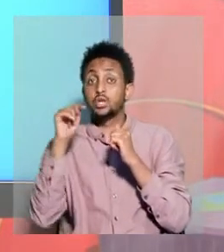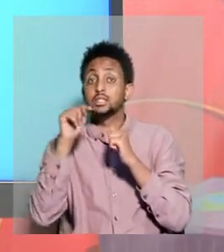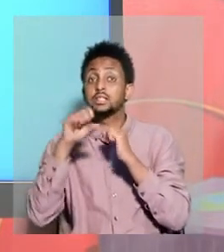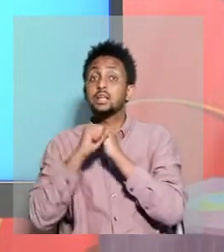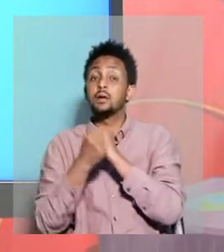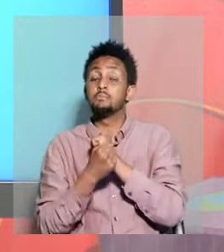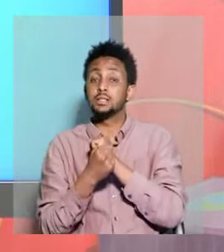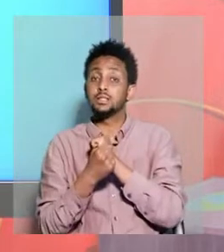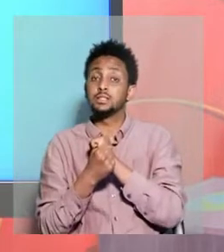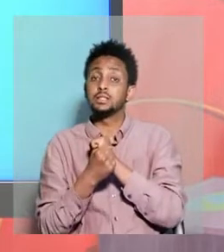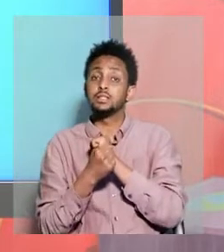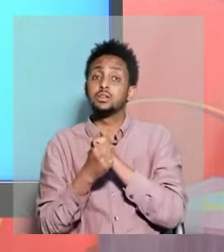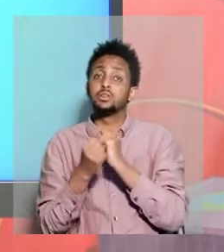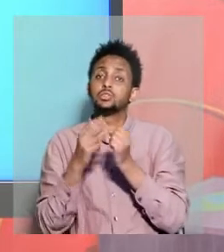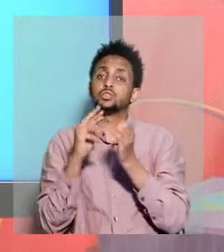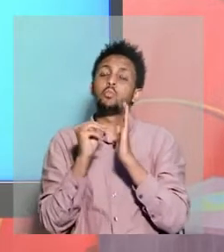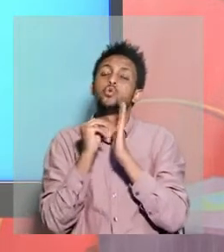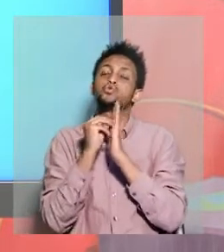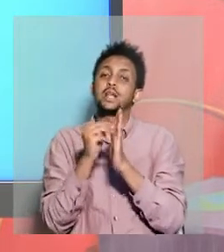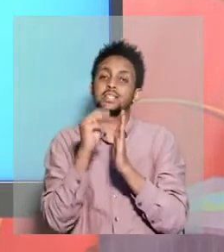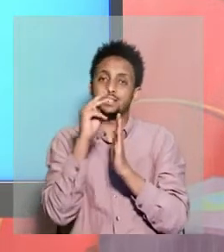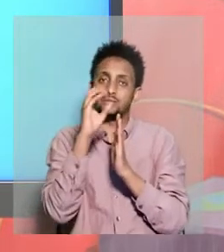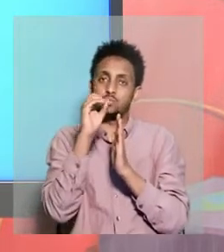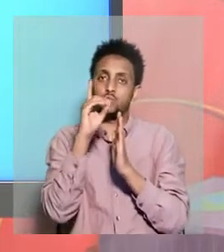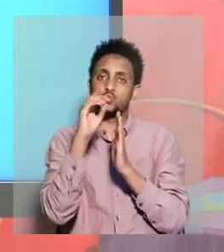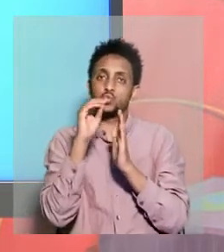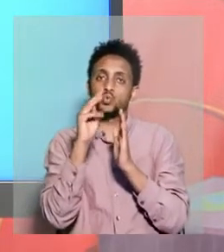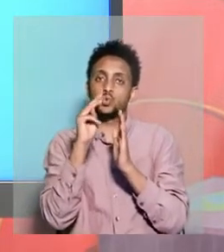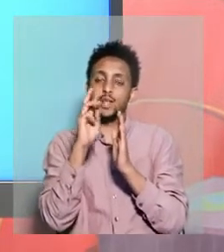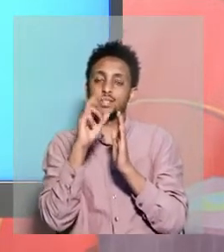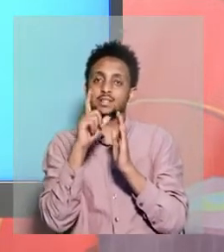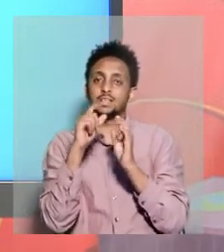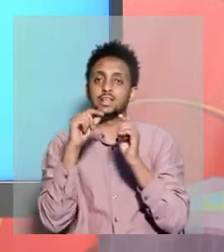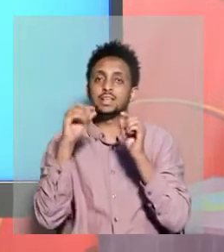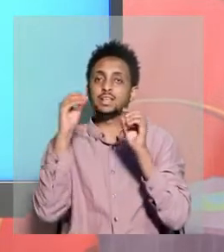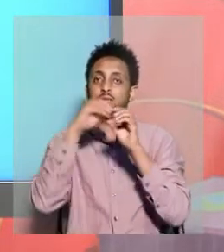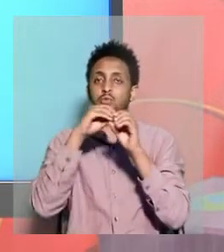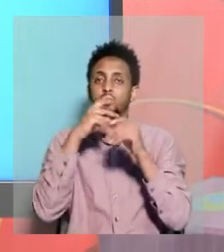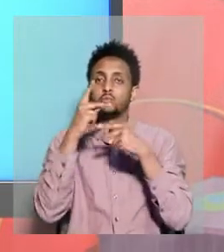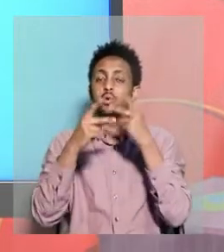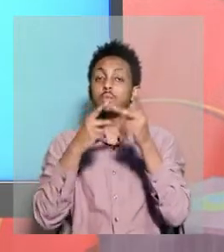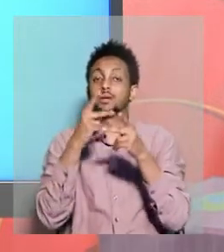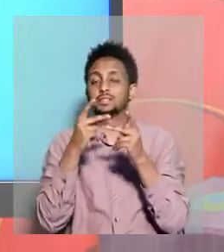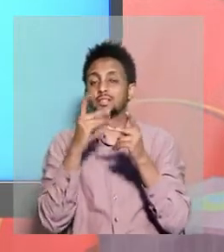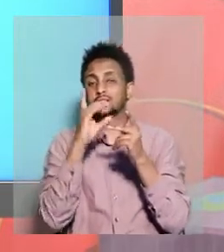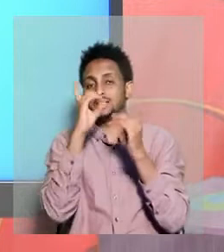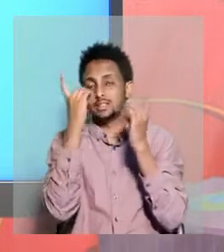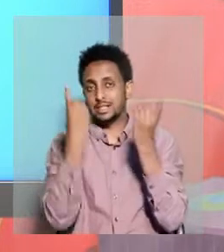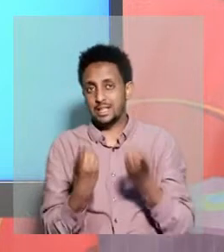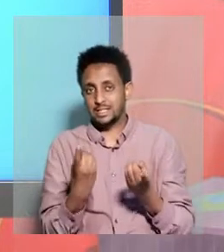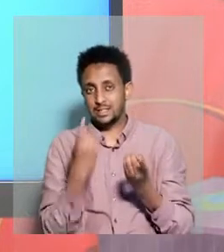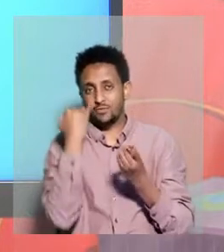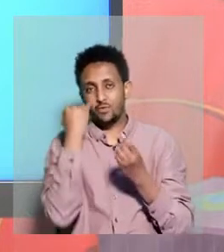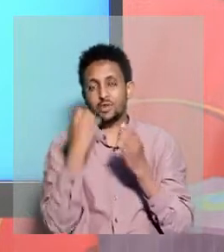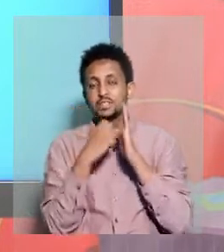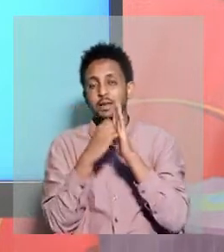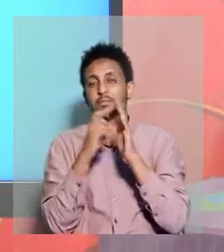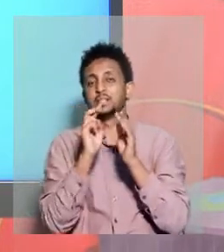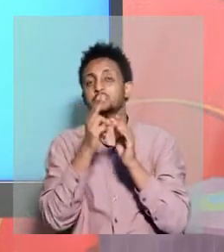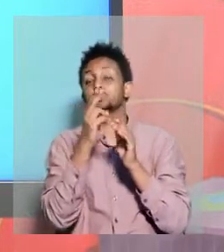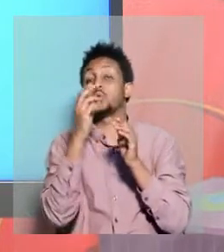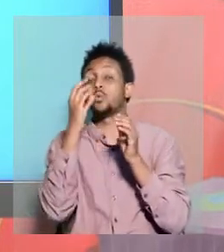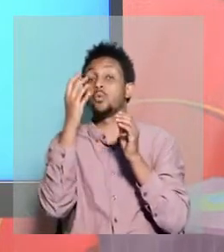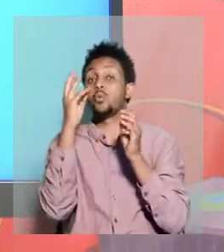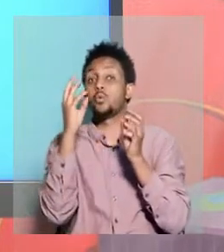Among the elastic properties are modulus. Modulus are elastic properties. Inertial properties are known to be density. For example, the speed of a